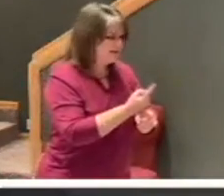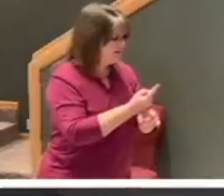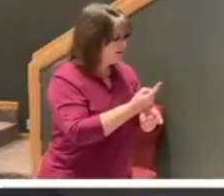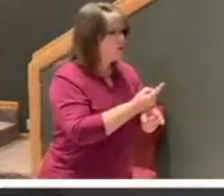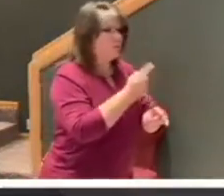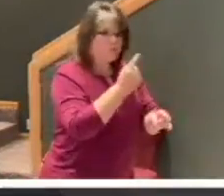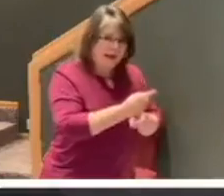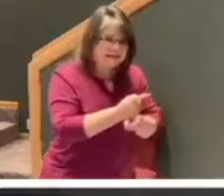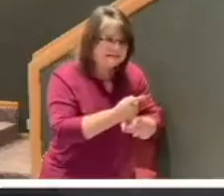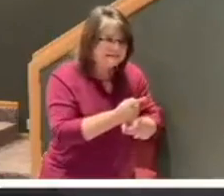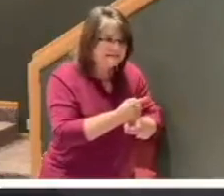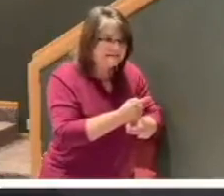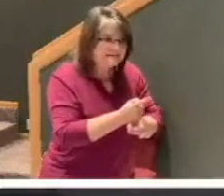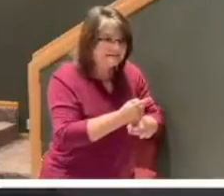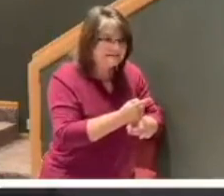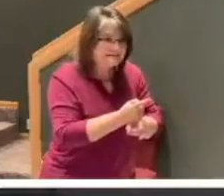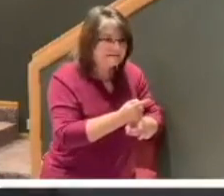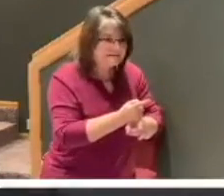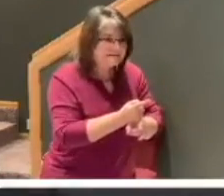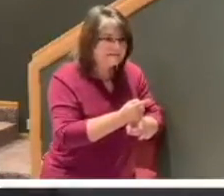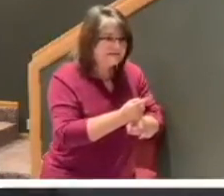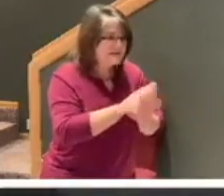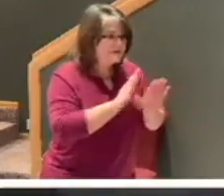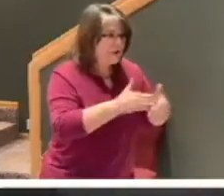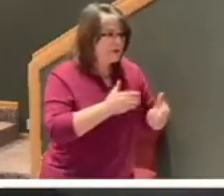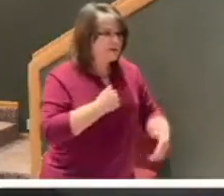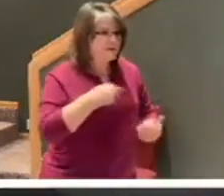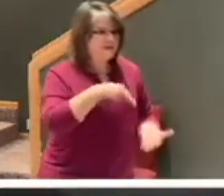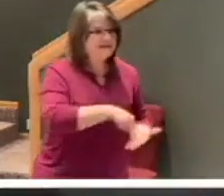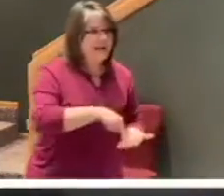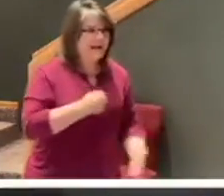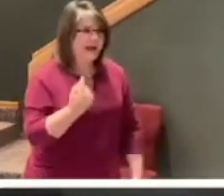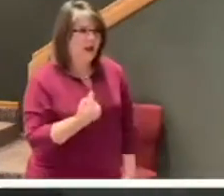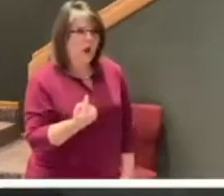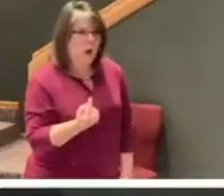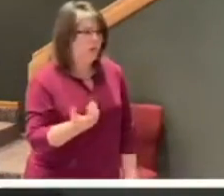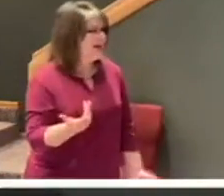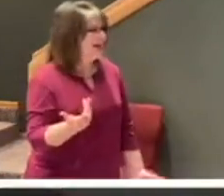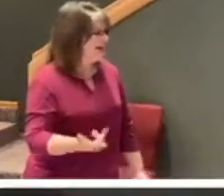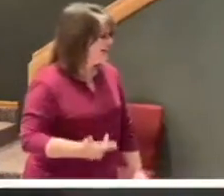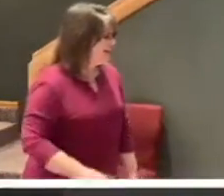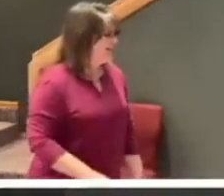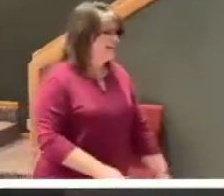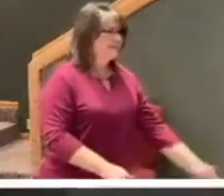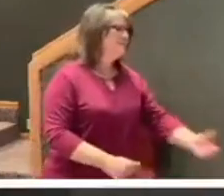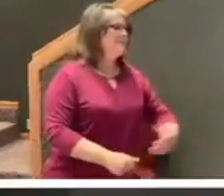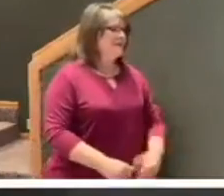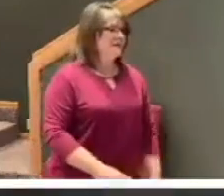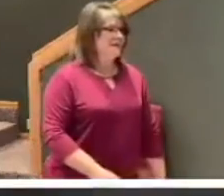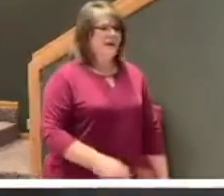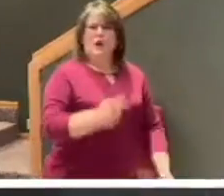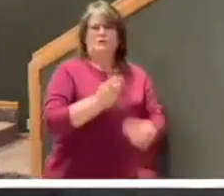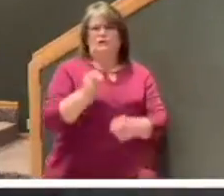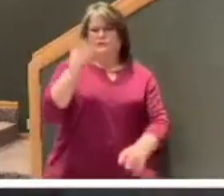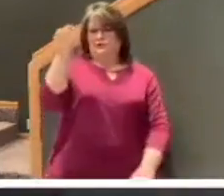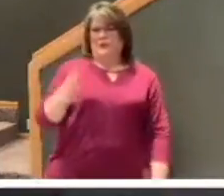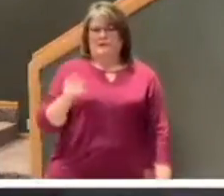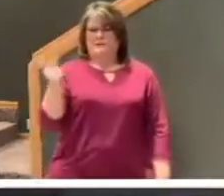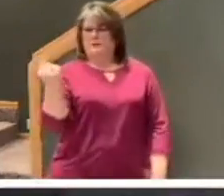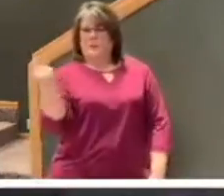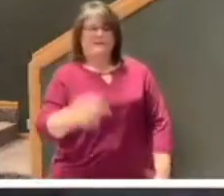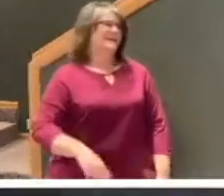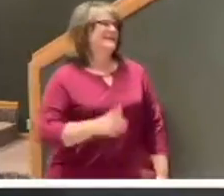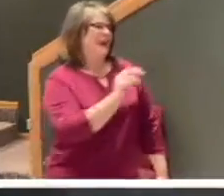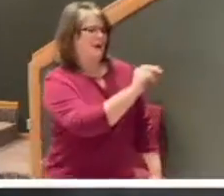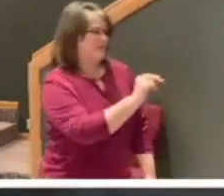Right? Don't leave me up here standing like I'm by myself. No, it's just you, Pastor. You just have a...